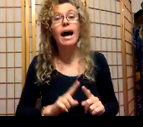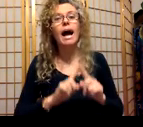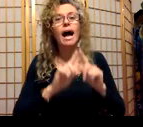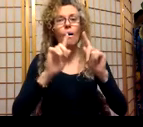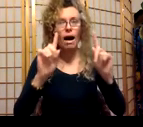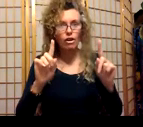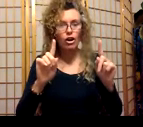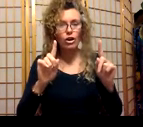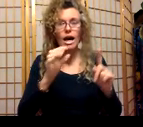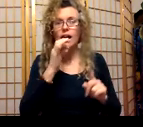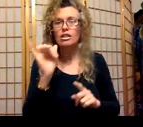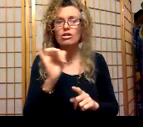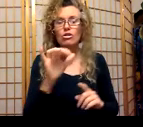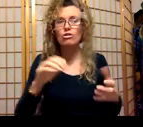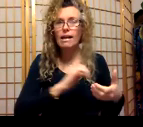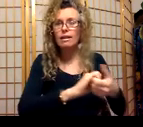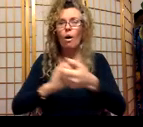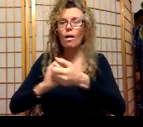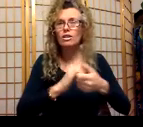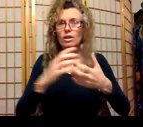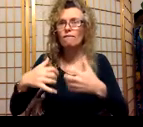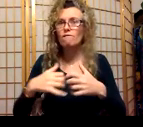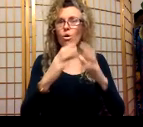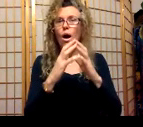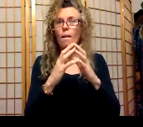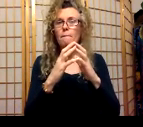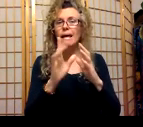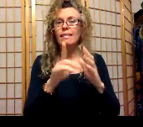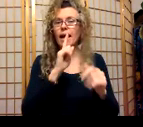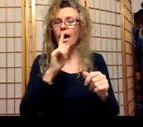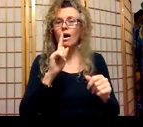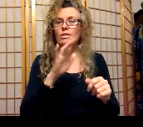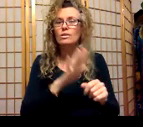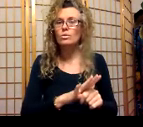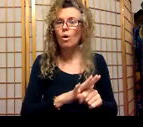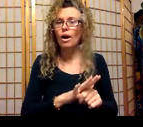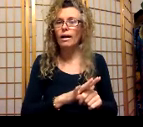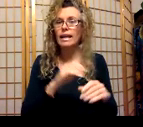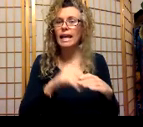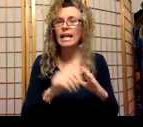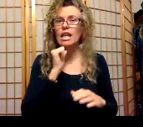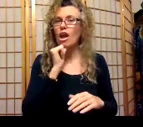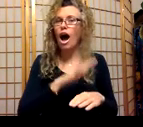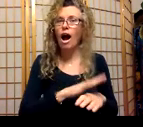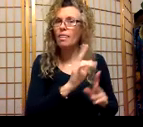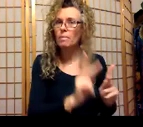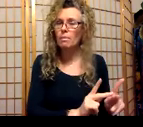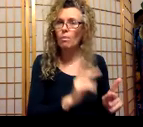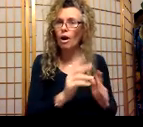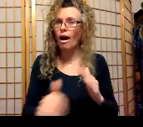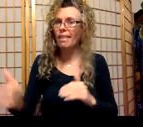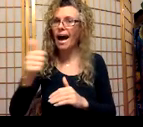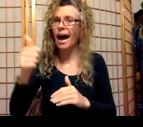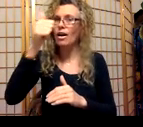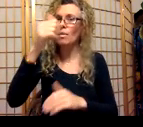However, as soon as the coalition has to be formed, they are sworn in not on the people, but on the higher powers. For example, in